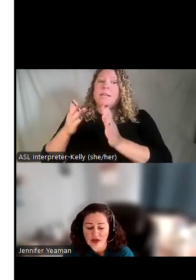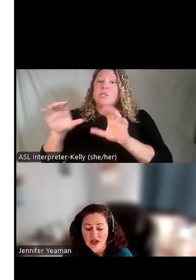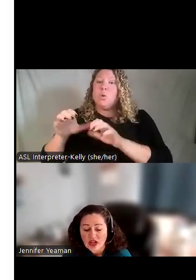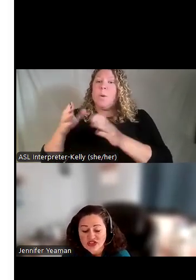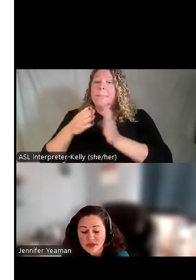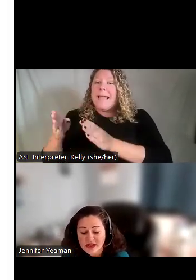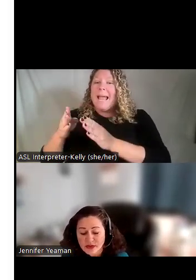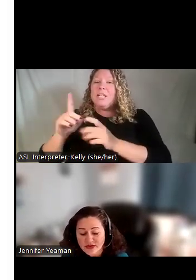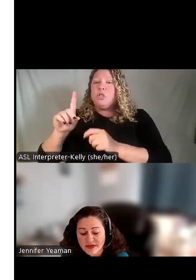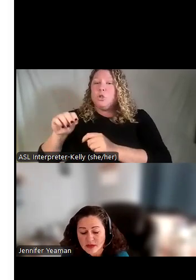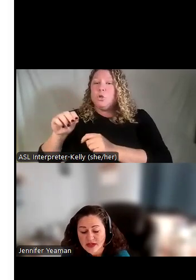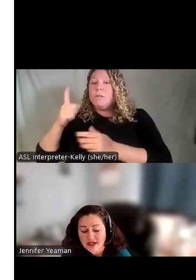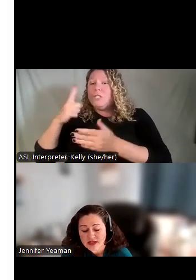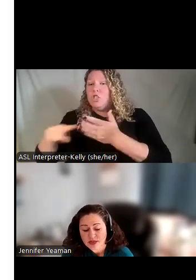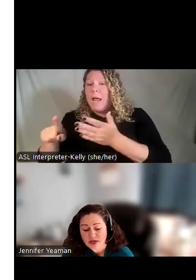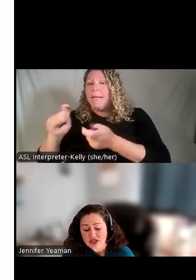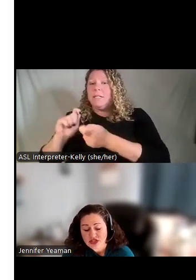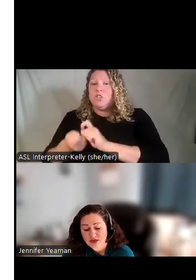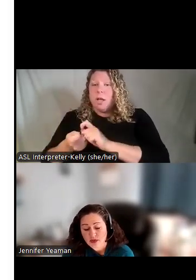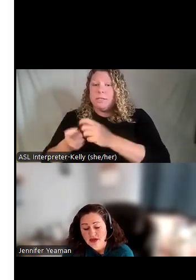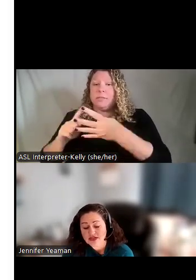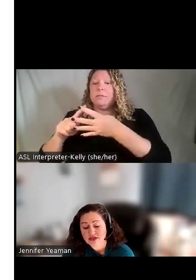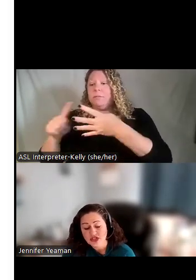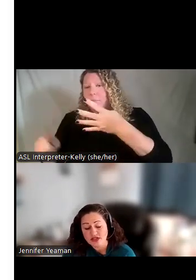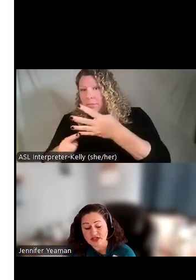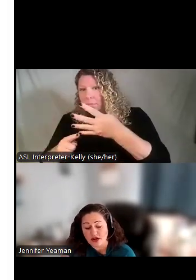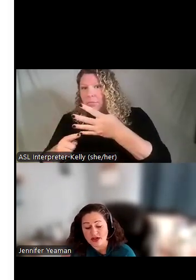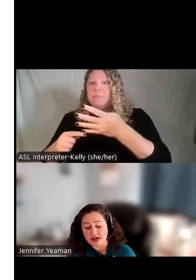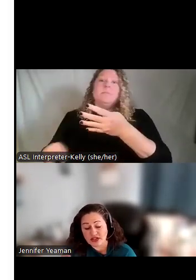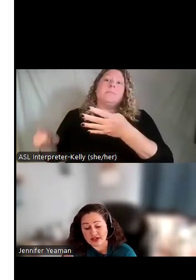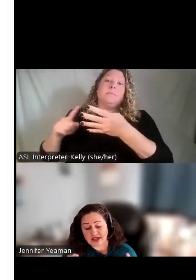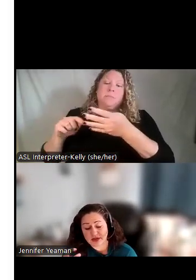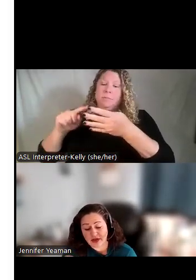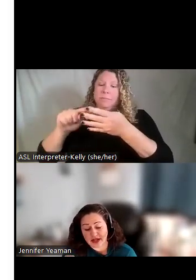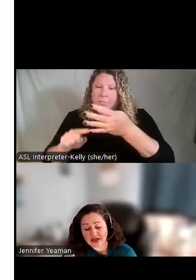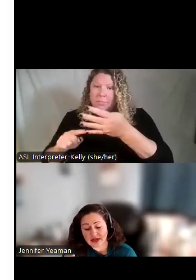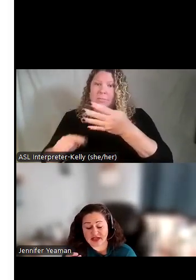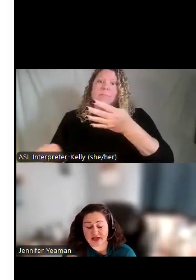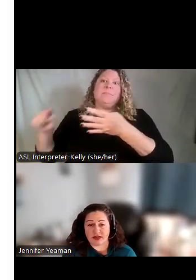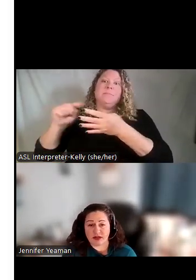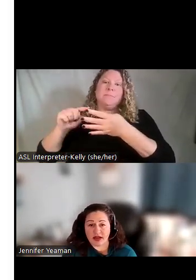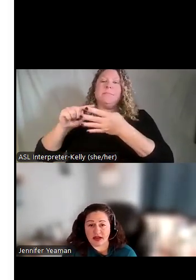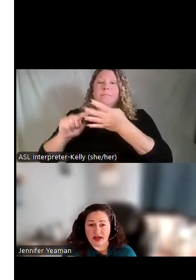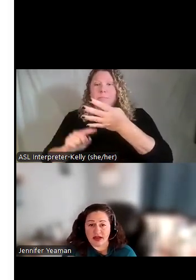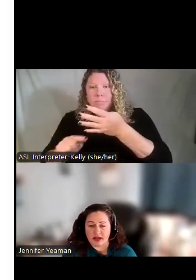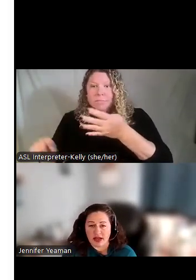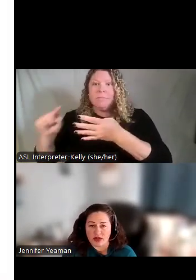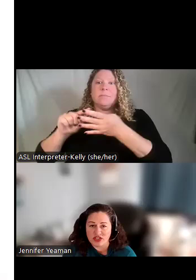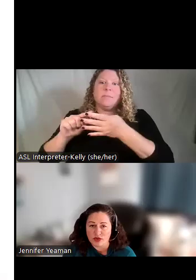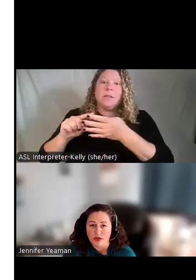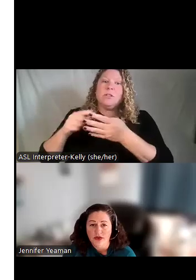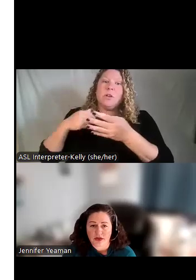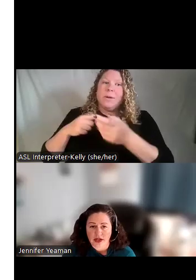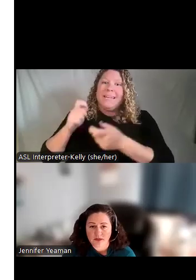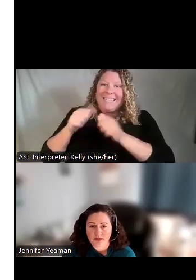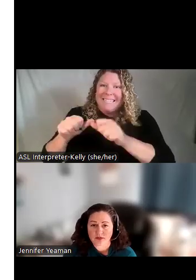adjust cycle. So with iterative development, its approach where solutions are continuously refined based on feedback and allow